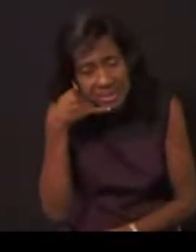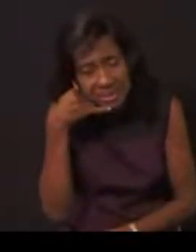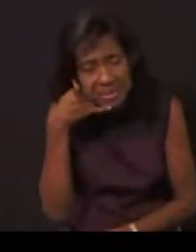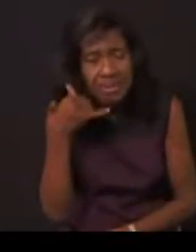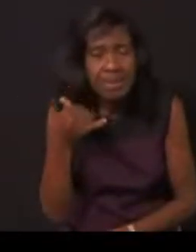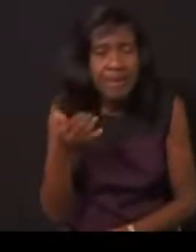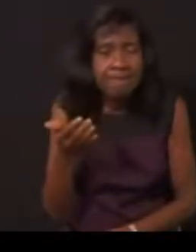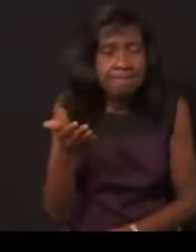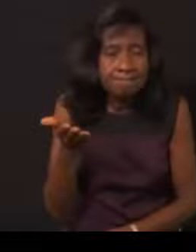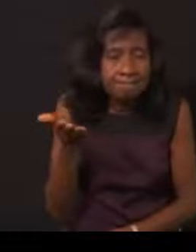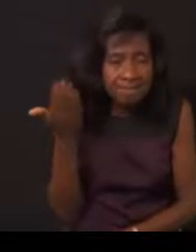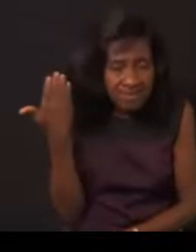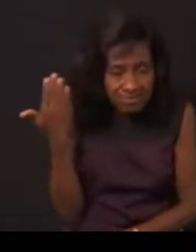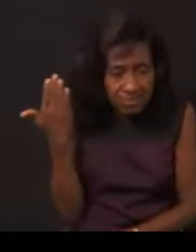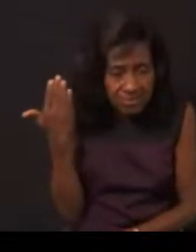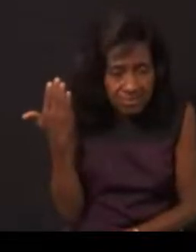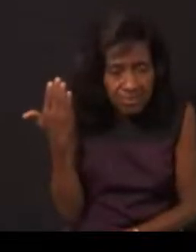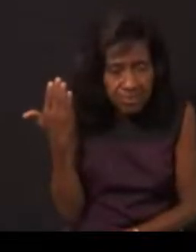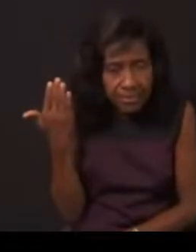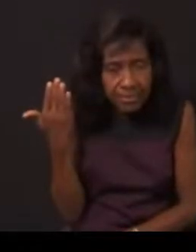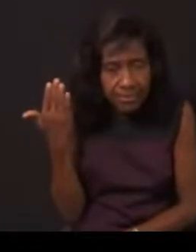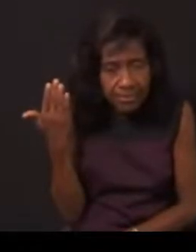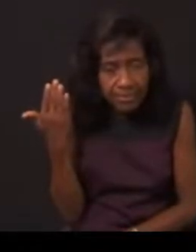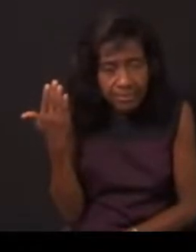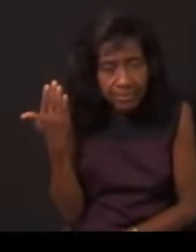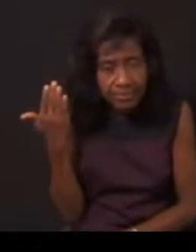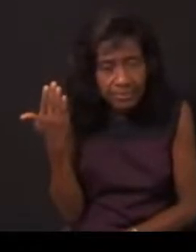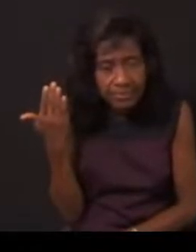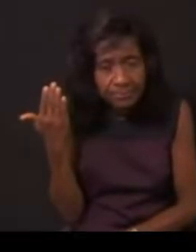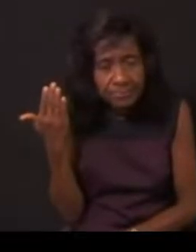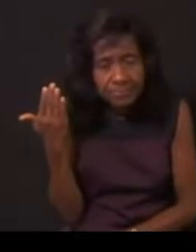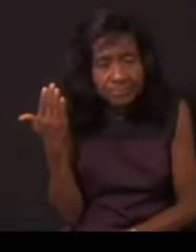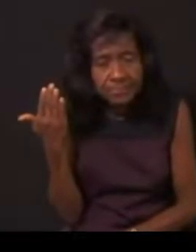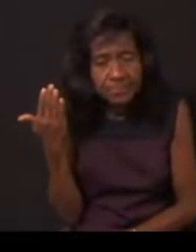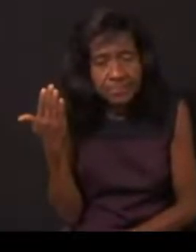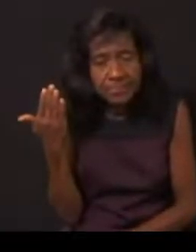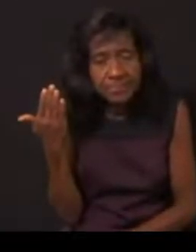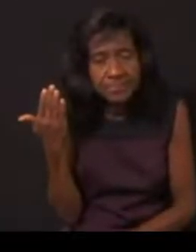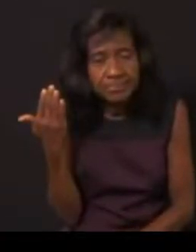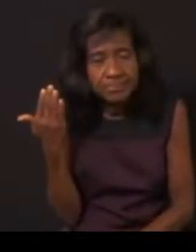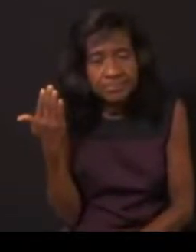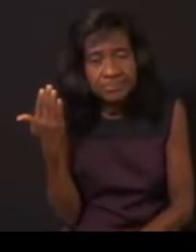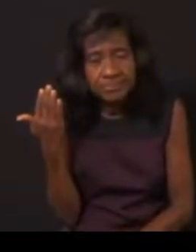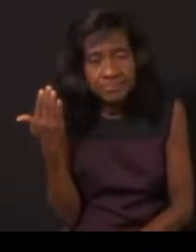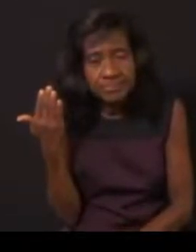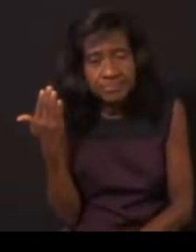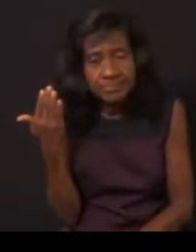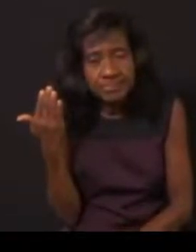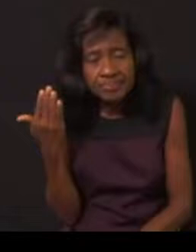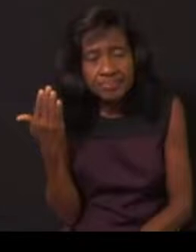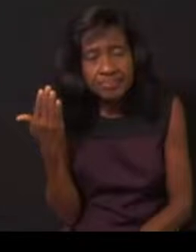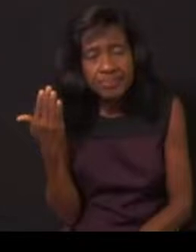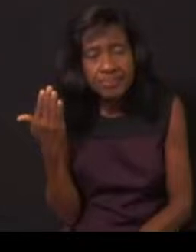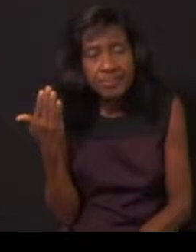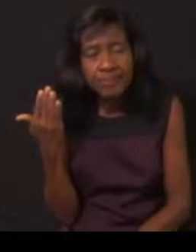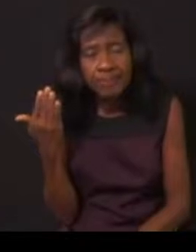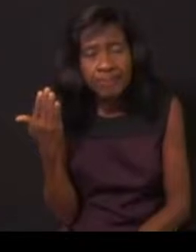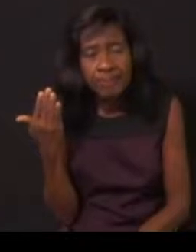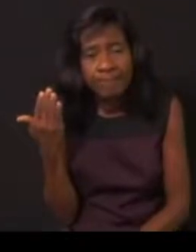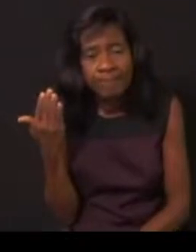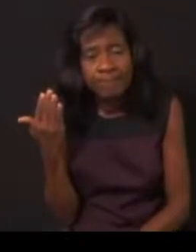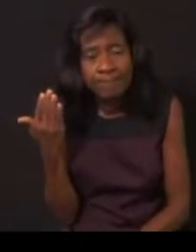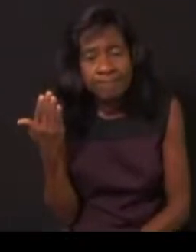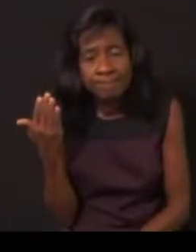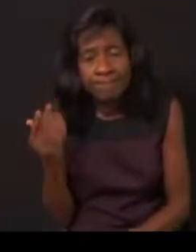while during the debates, yourself and Deputy Governor Manderson spoke about a wellness team and a wellness manager who